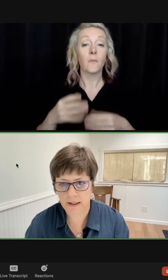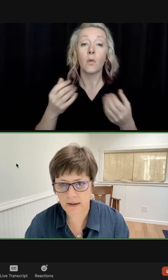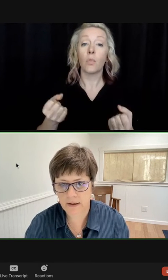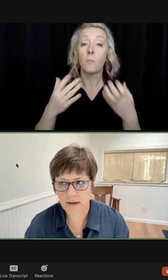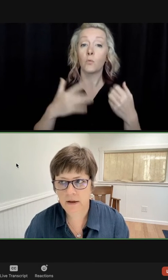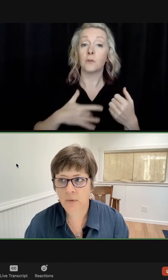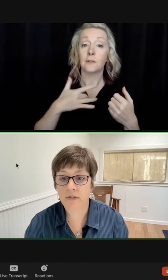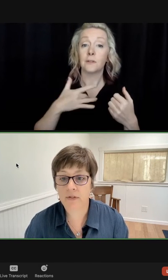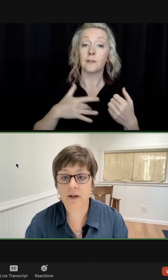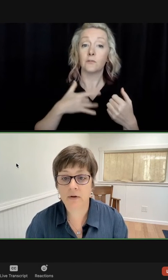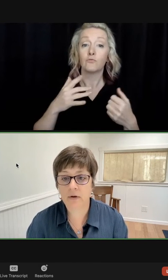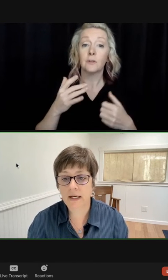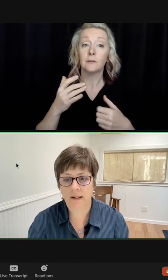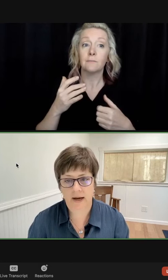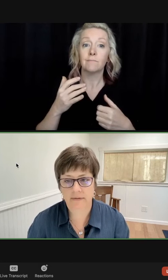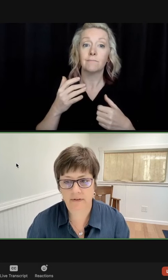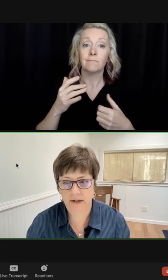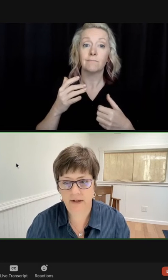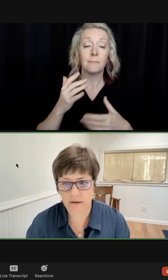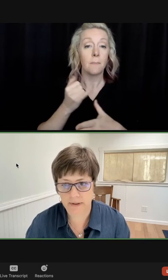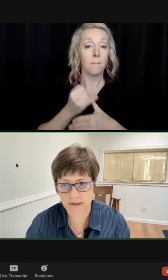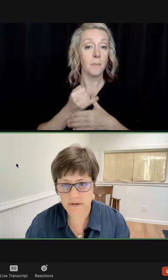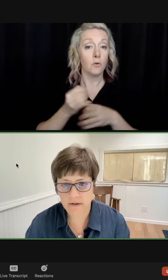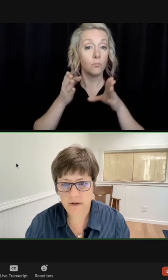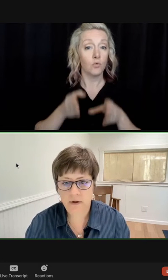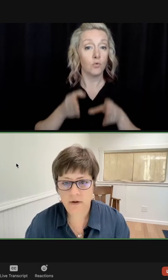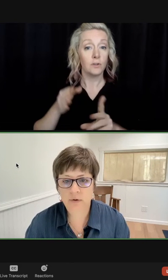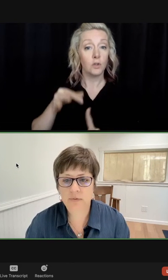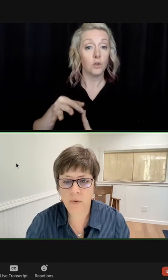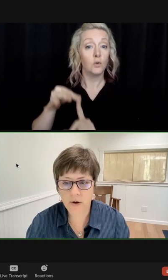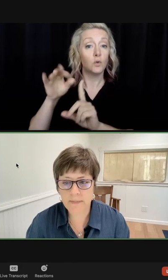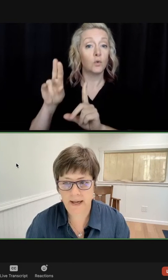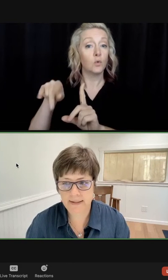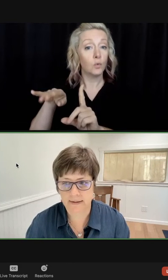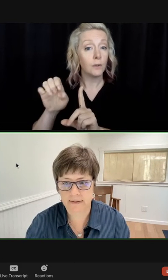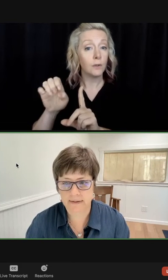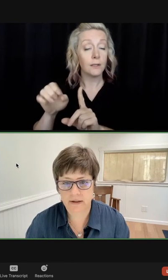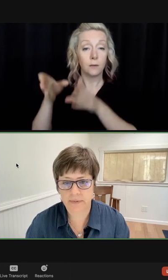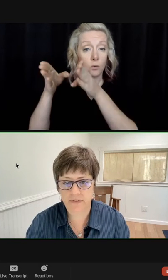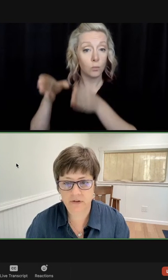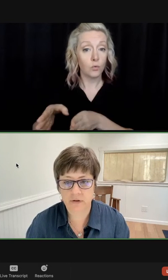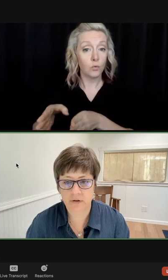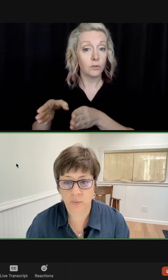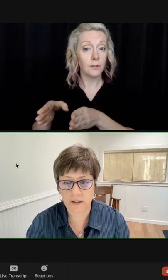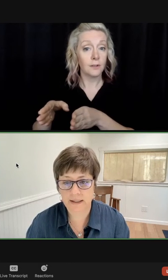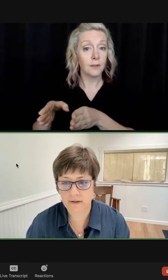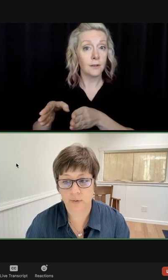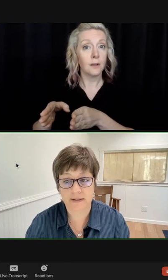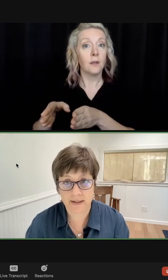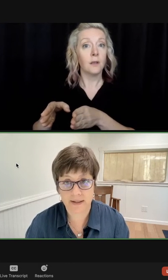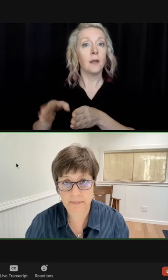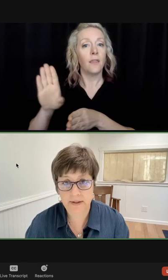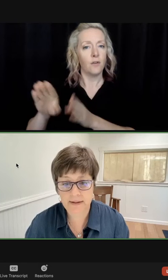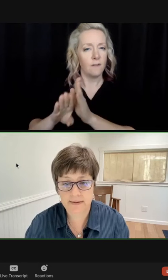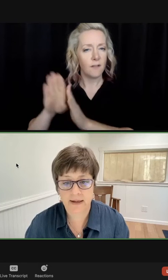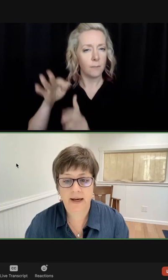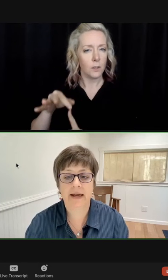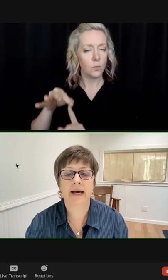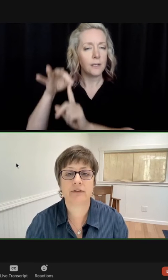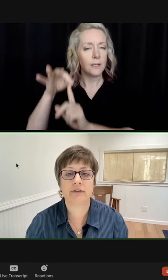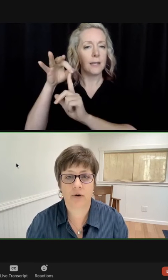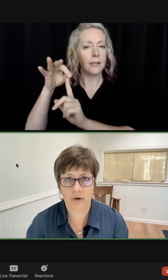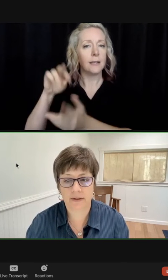human being with a unique line of development who's more dependent on the professional's willingness to accept